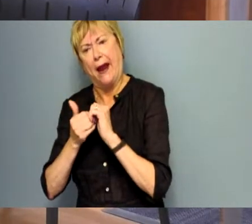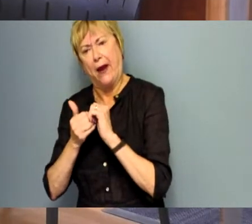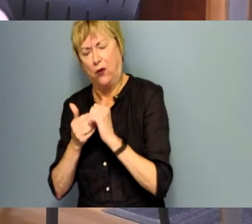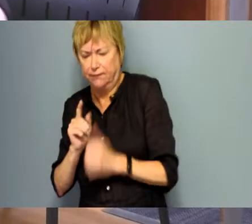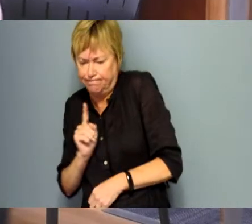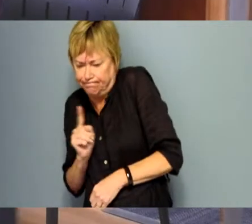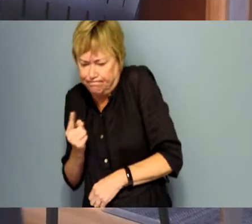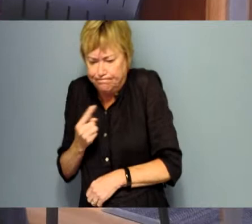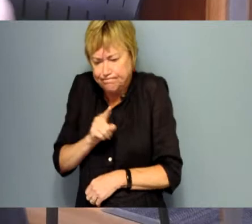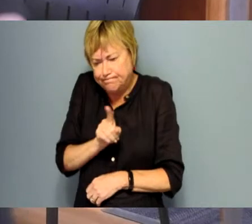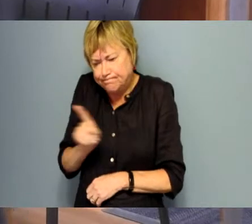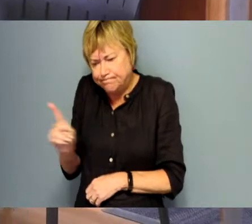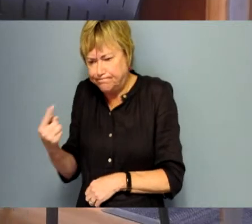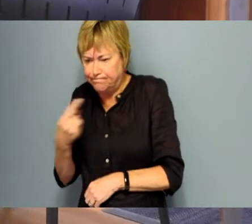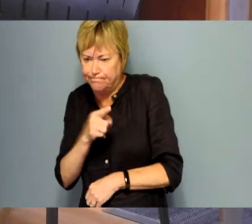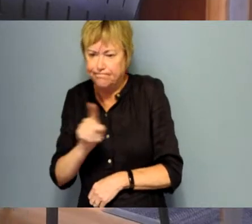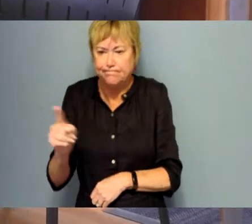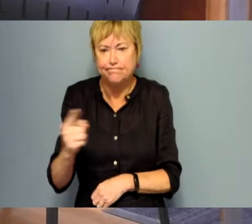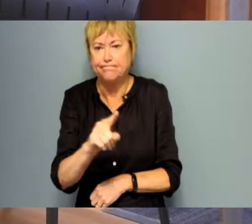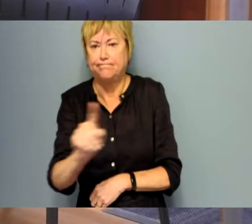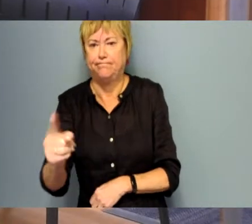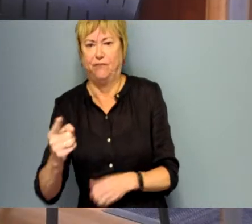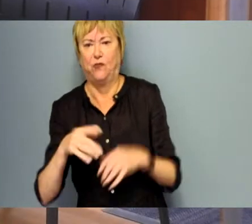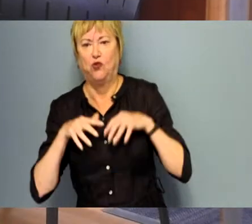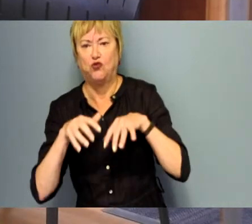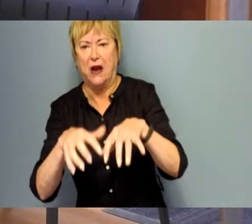to zigzag going through. And